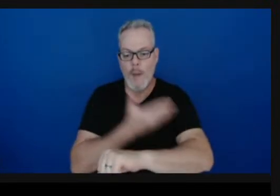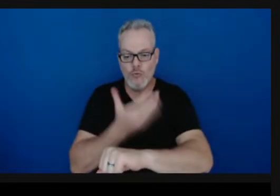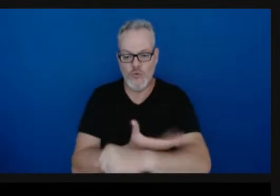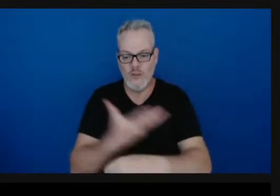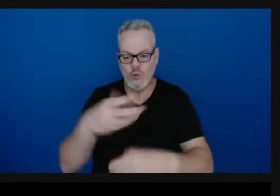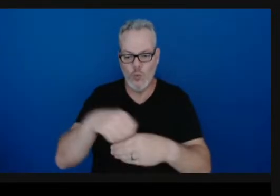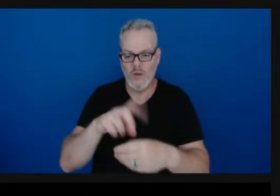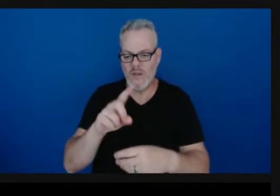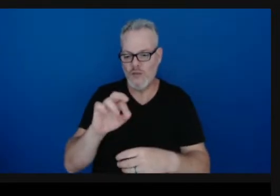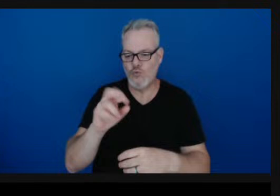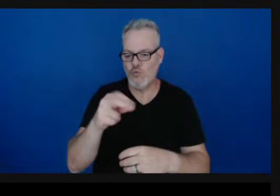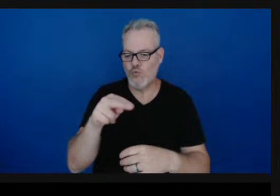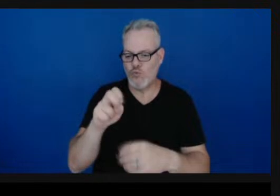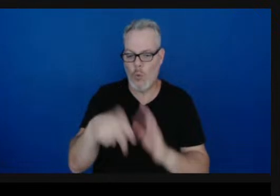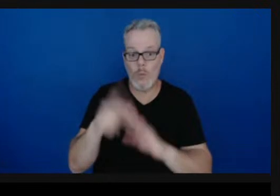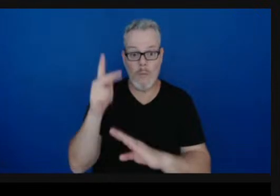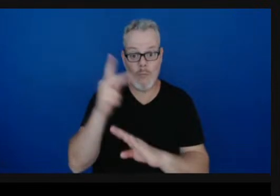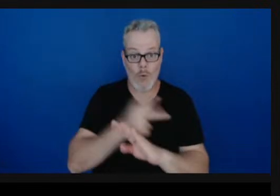Yeah. So, I mean, yeah.